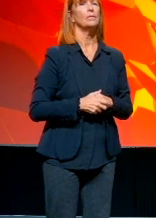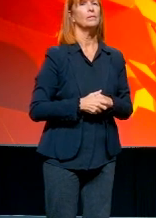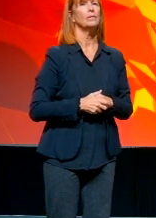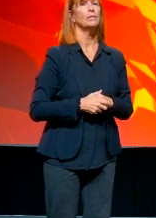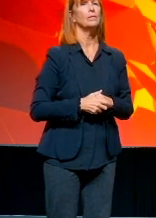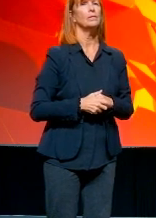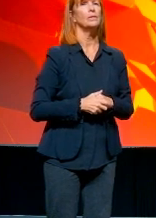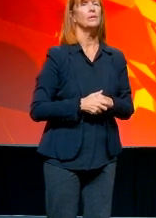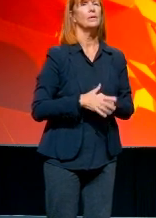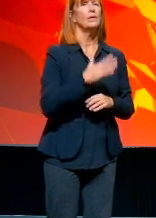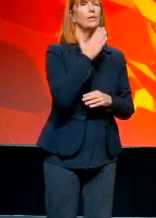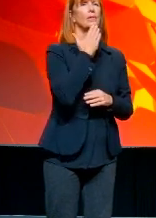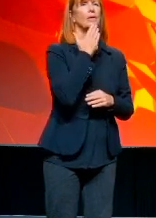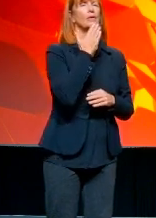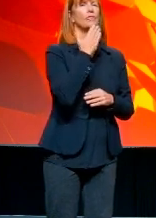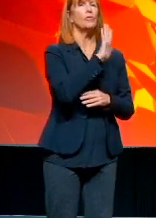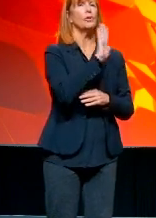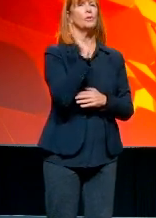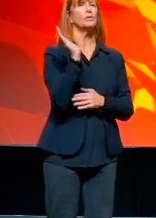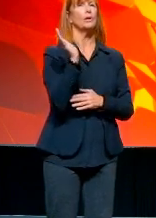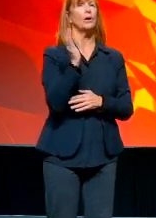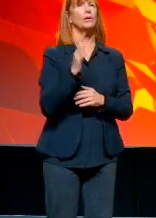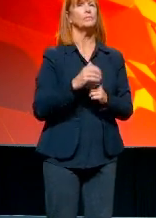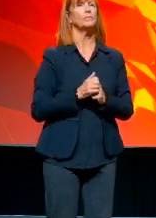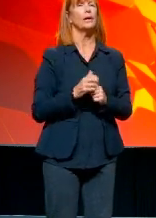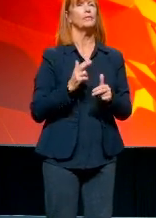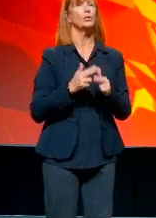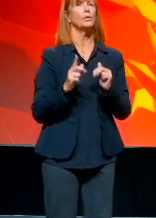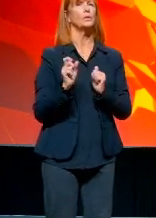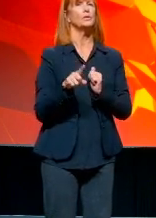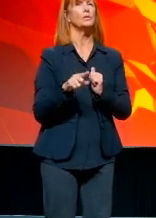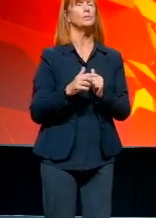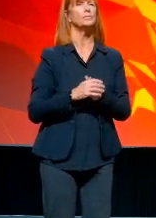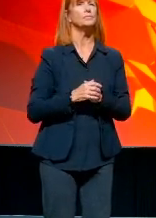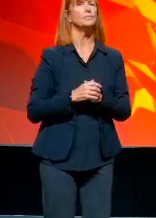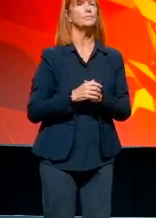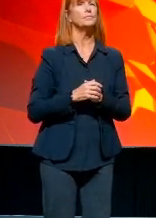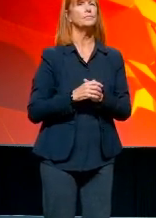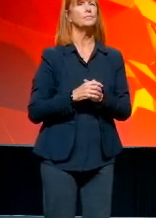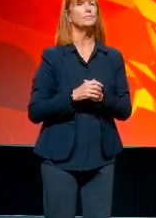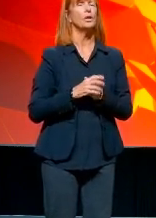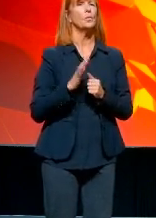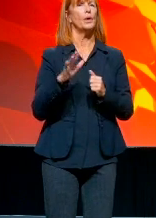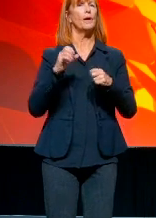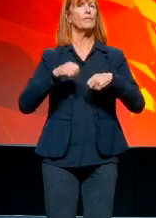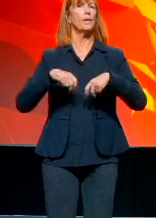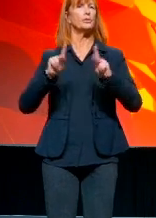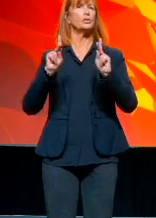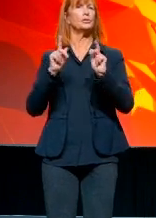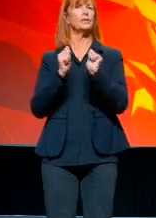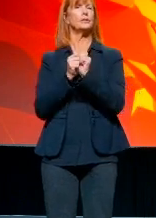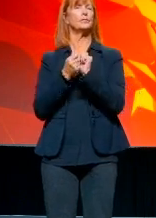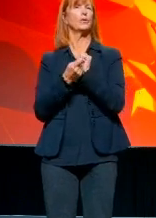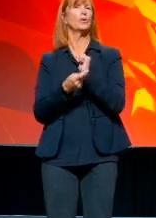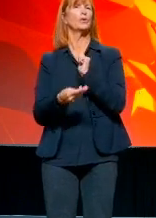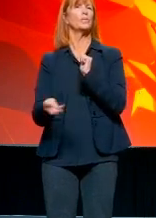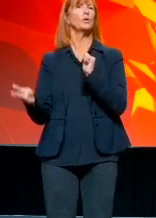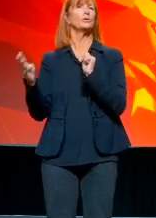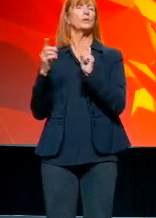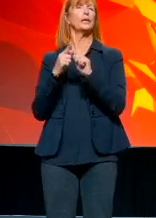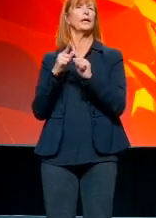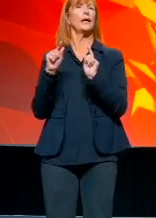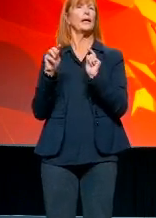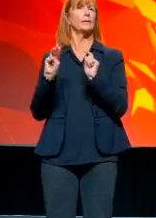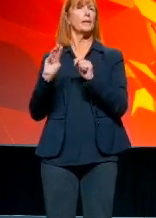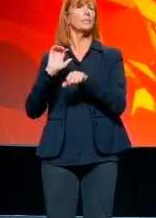AMD. Thank you very much for the talk. I have a really quick one. So there is all these opportunities for multi-agent LLM-based models